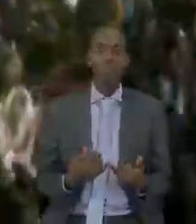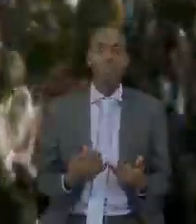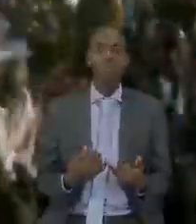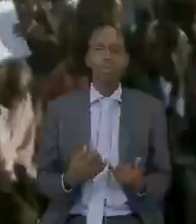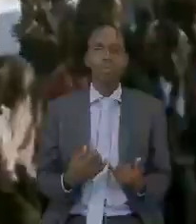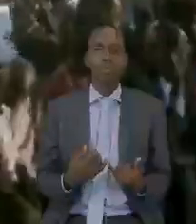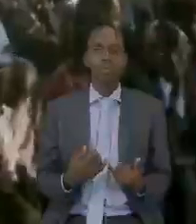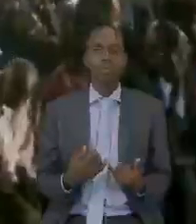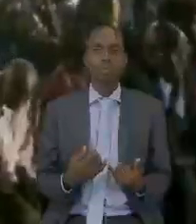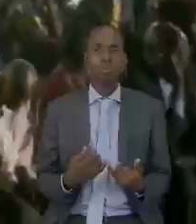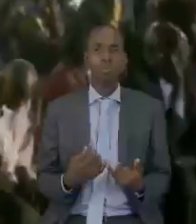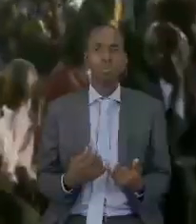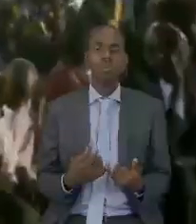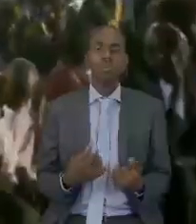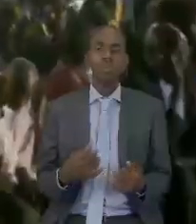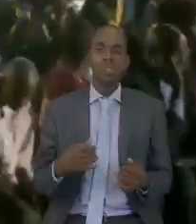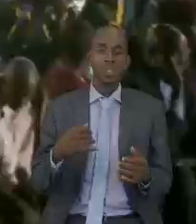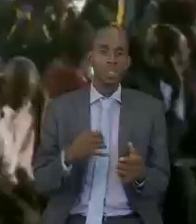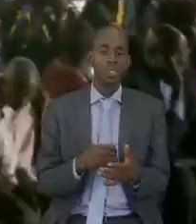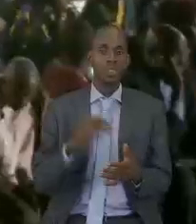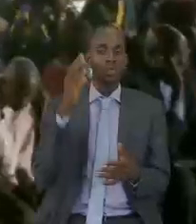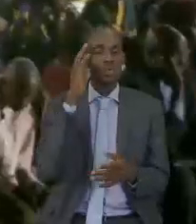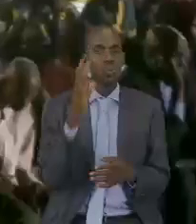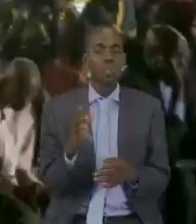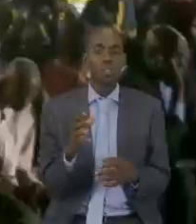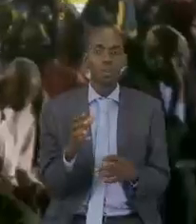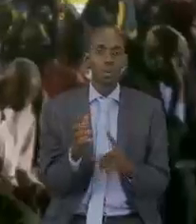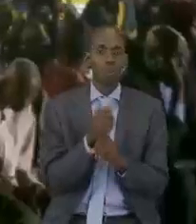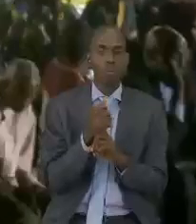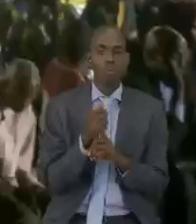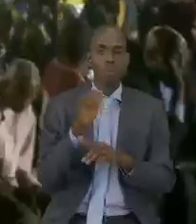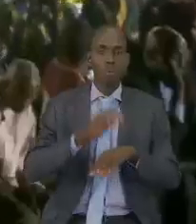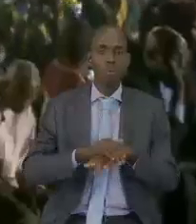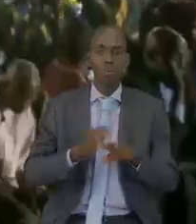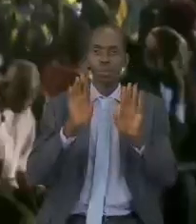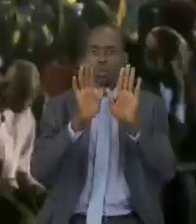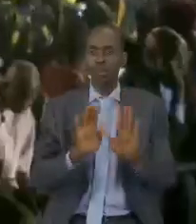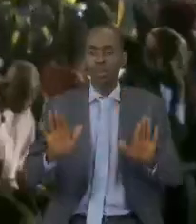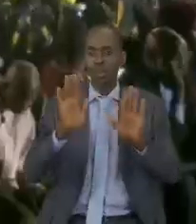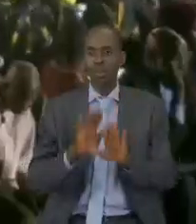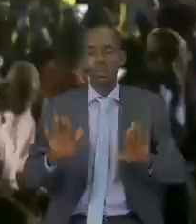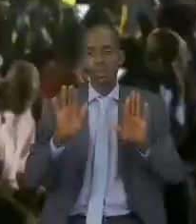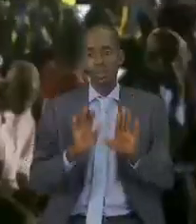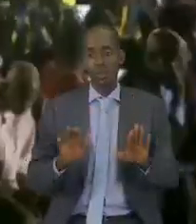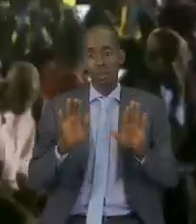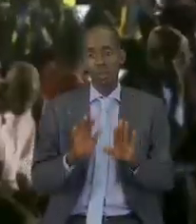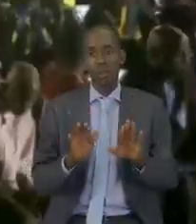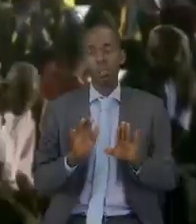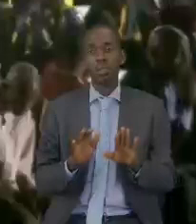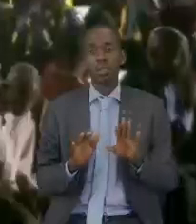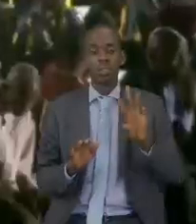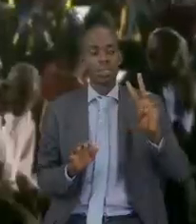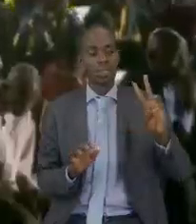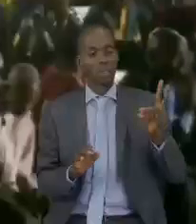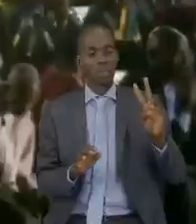Christ. It will take place on Sunday, 6th November 2022. More details about